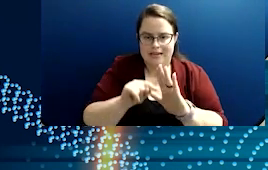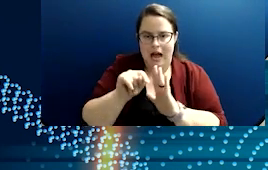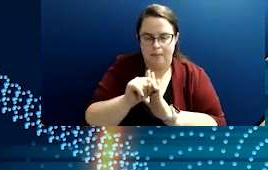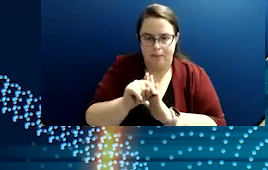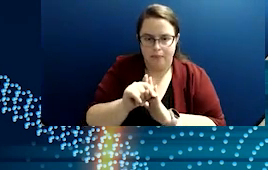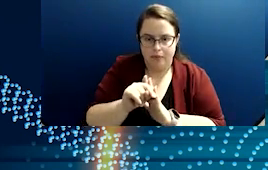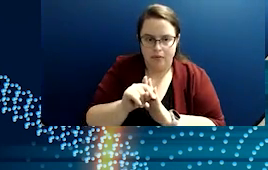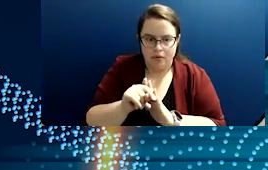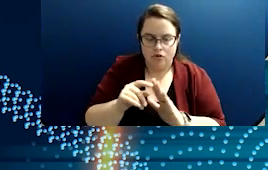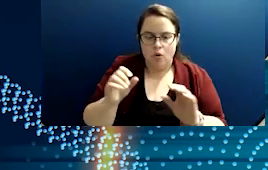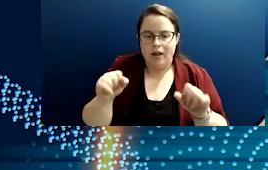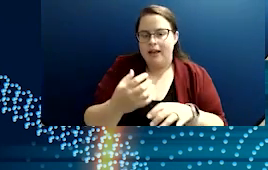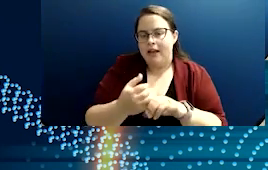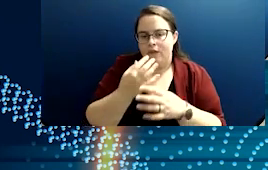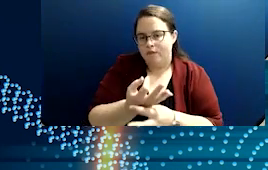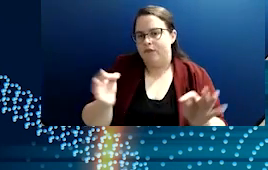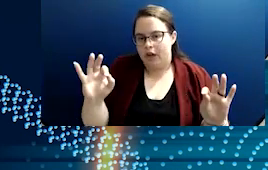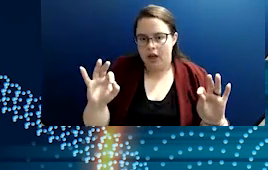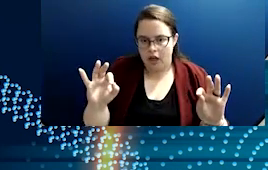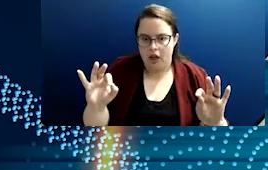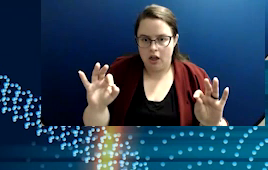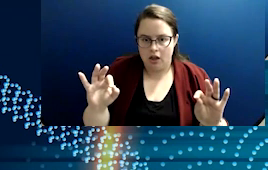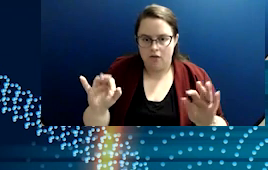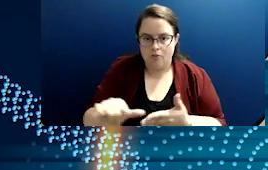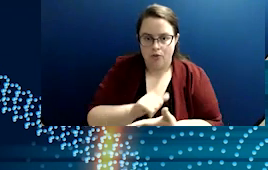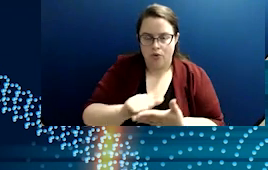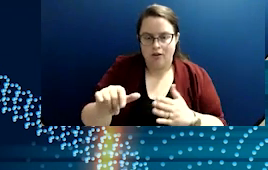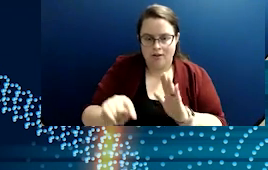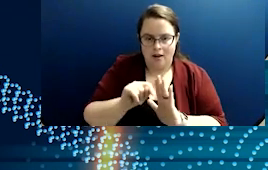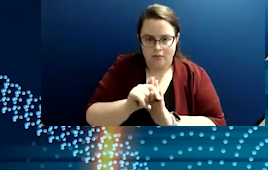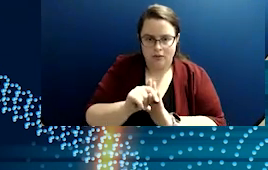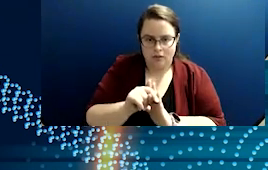so you can get those for free. Yeah, get New York Times for free.